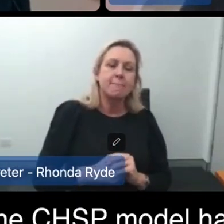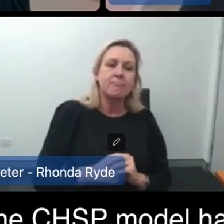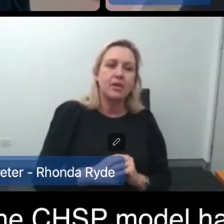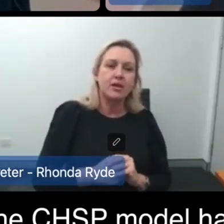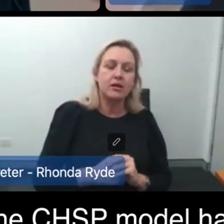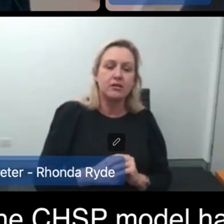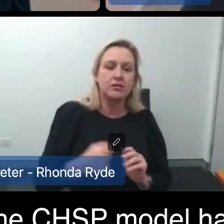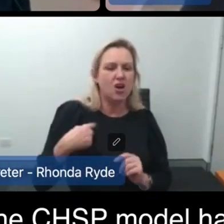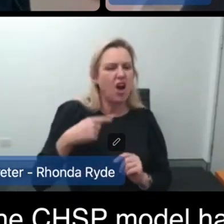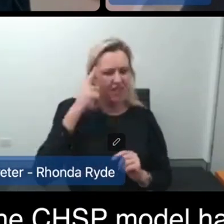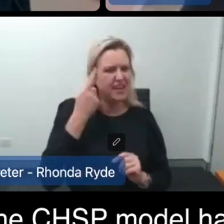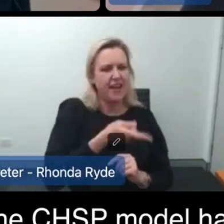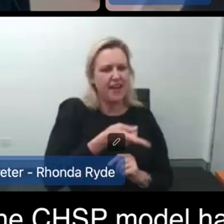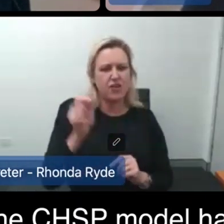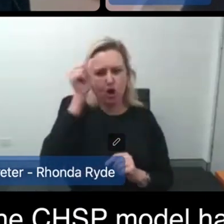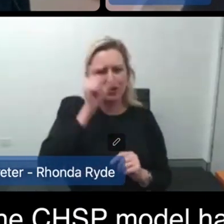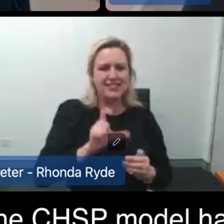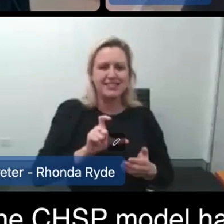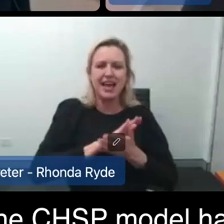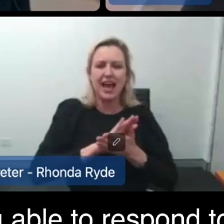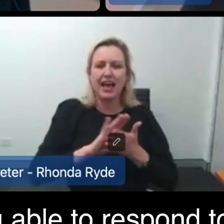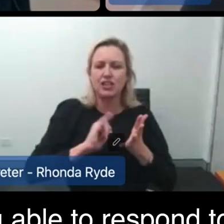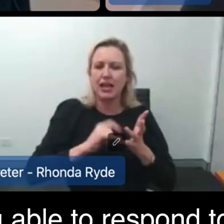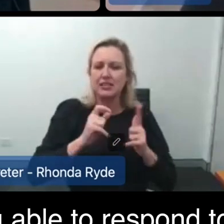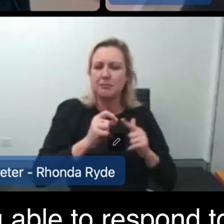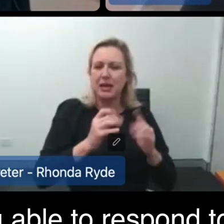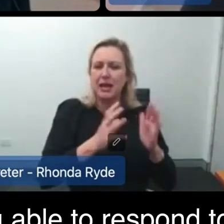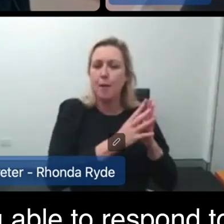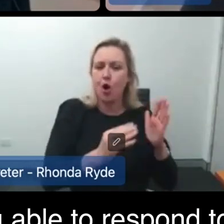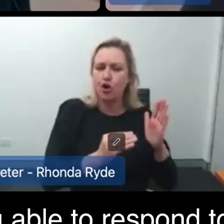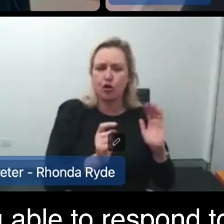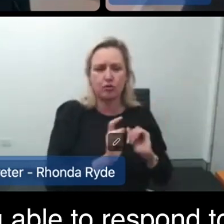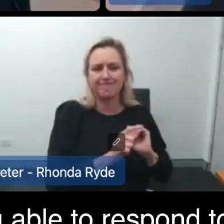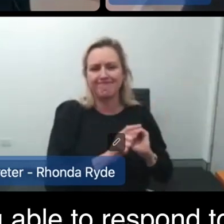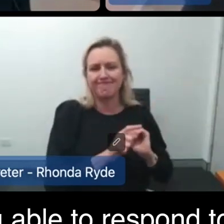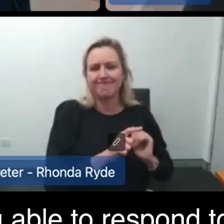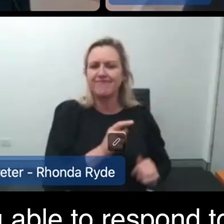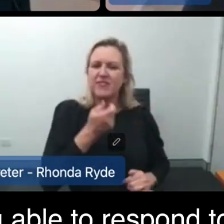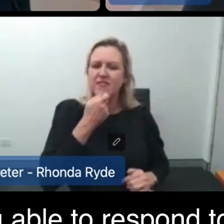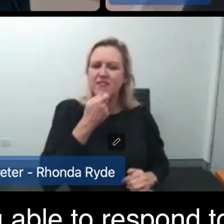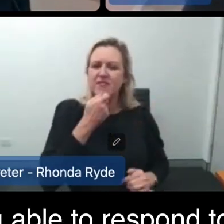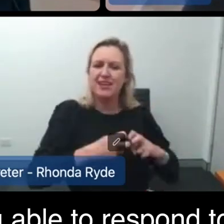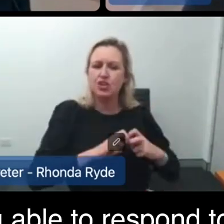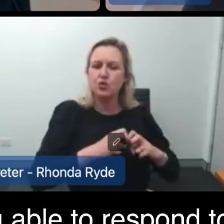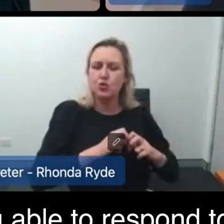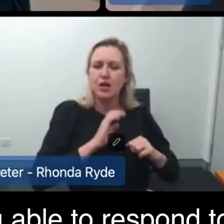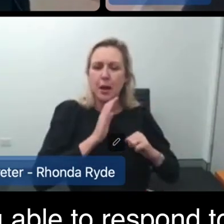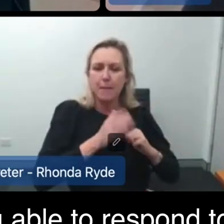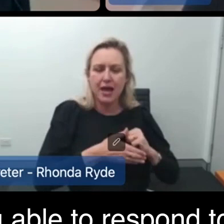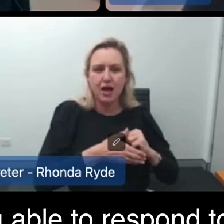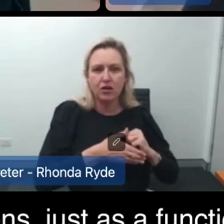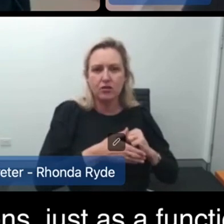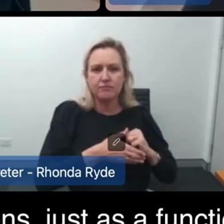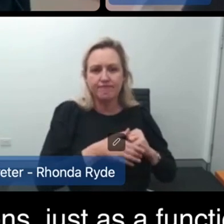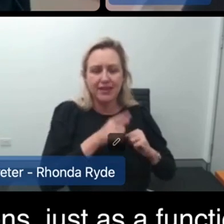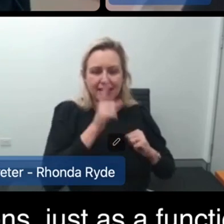I think everyone's aware that the CHSP model has some issues in terms of being able to